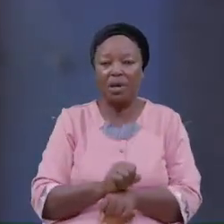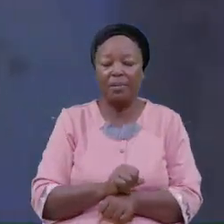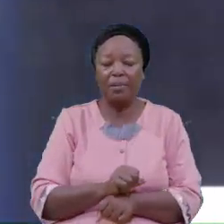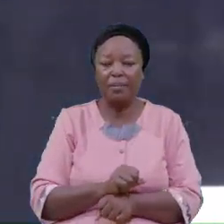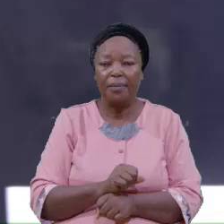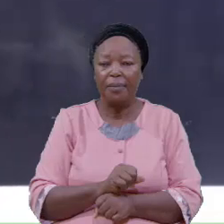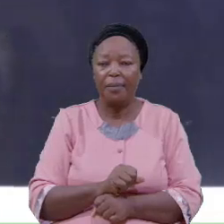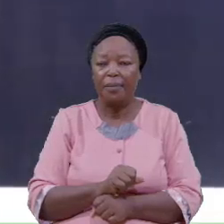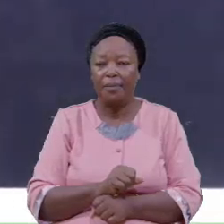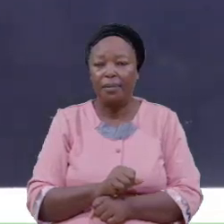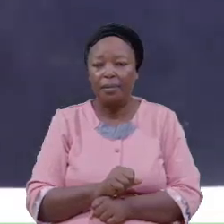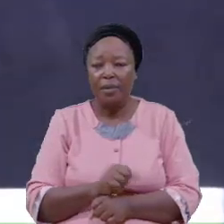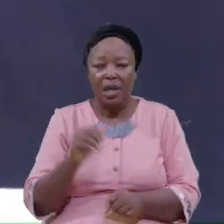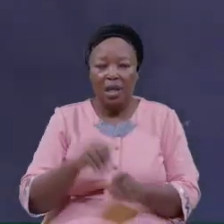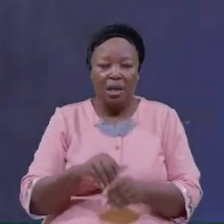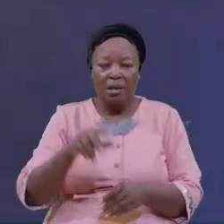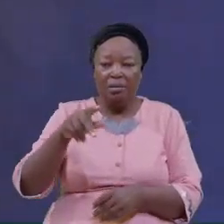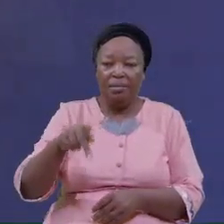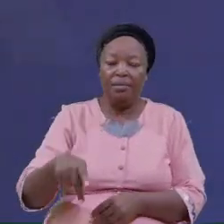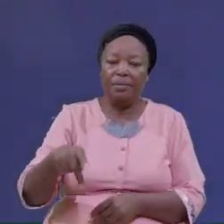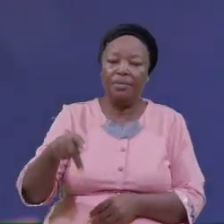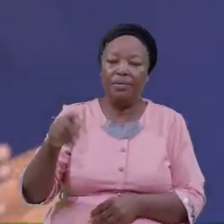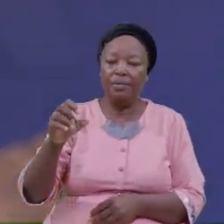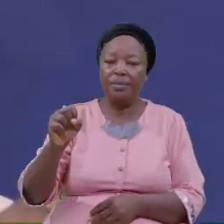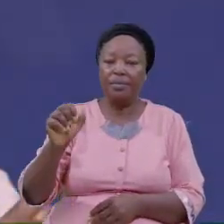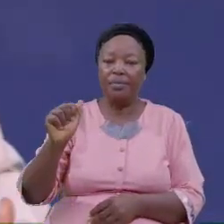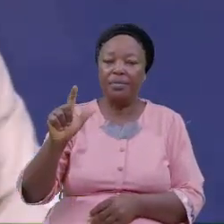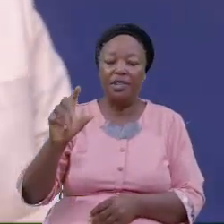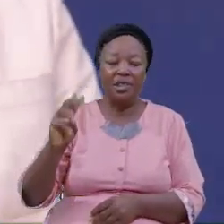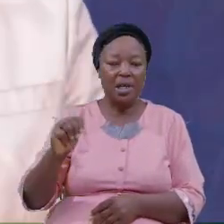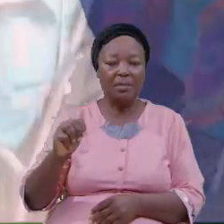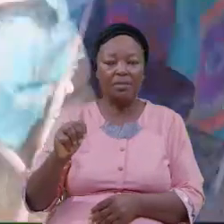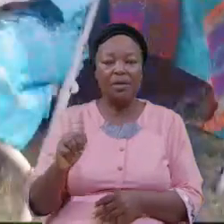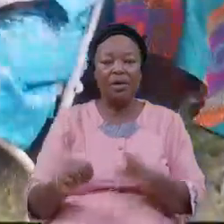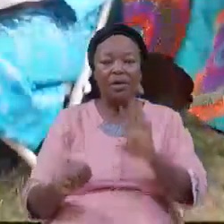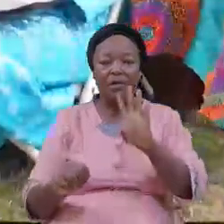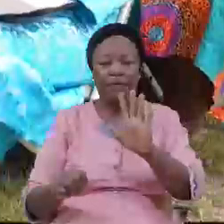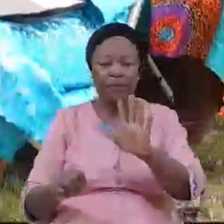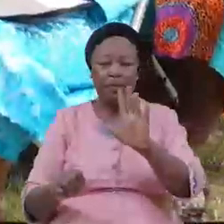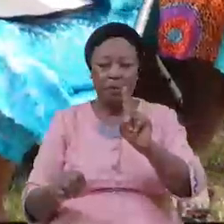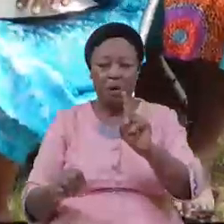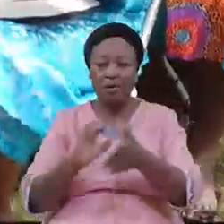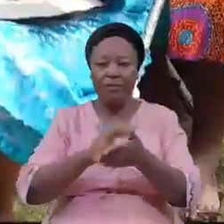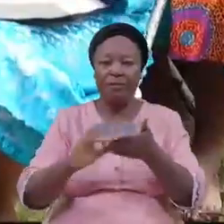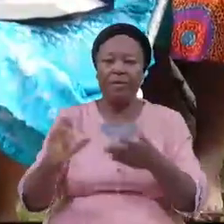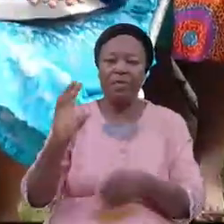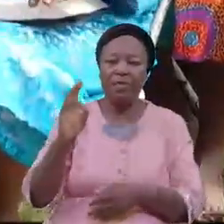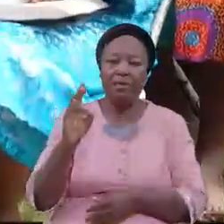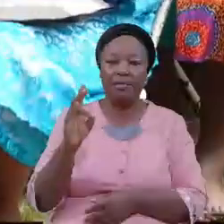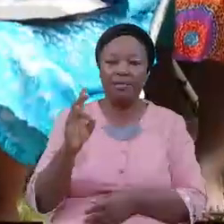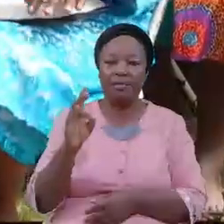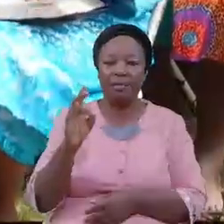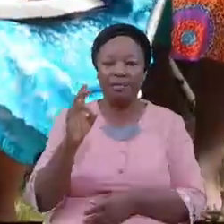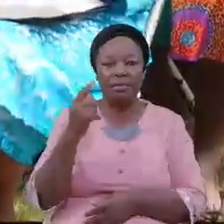In Psalm 51, verse 7. Psalm 51, verse 7. Purge